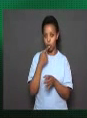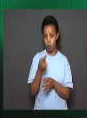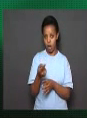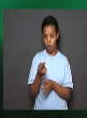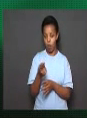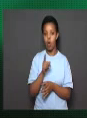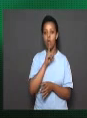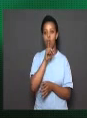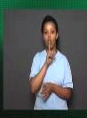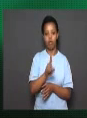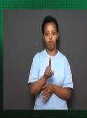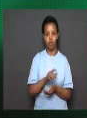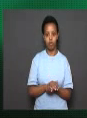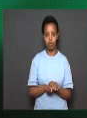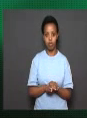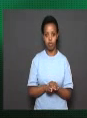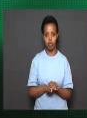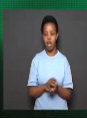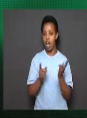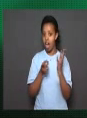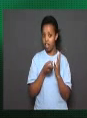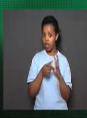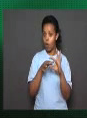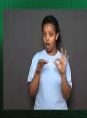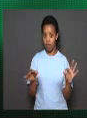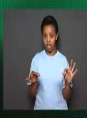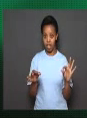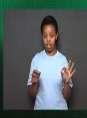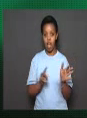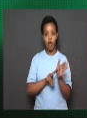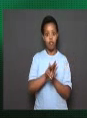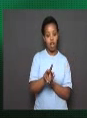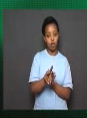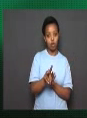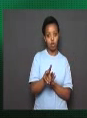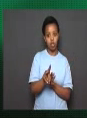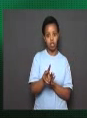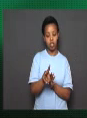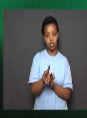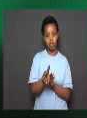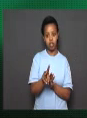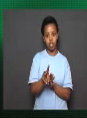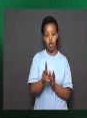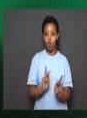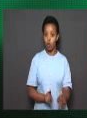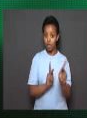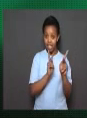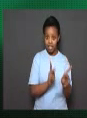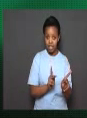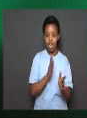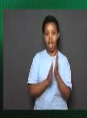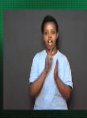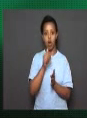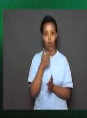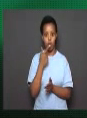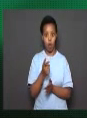true. The statement, "Viruses cannot perform photosynthesis," is